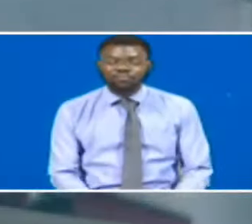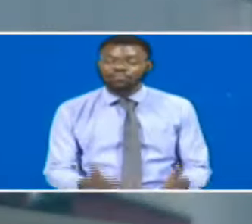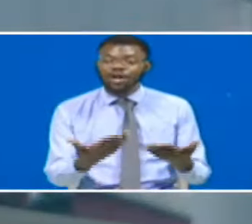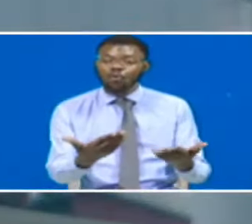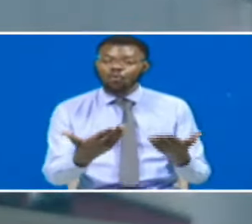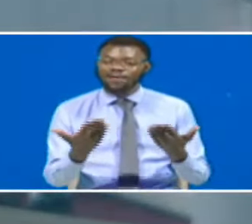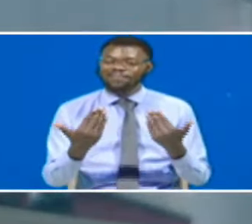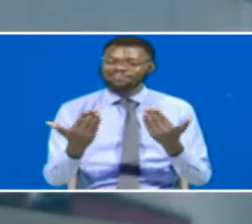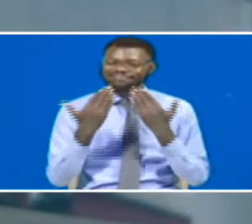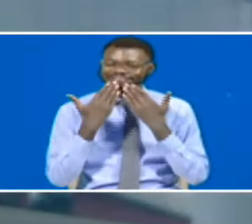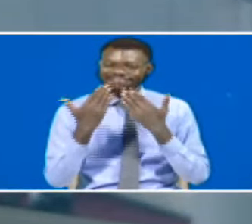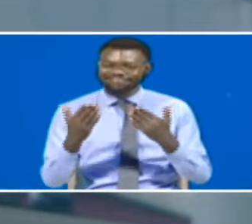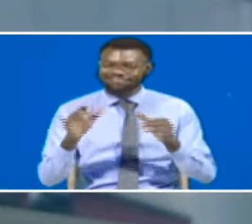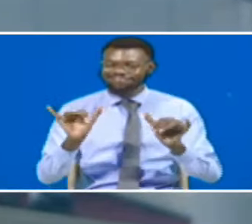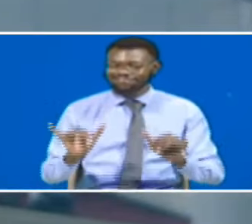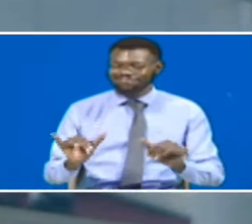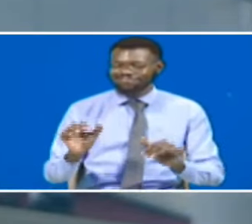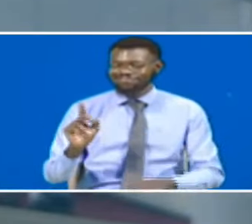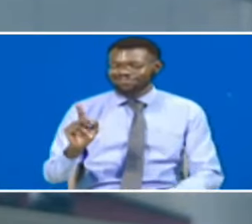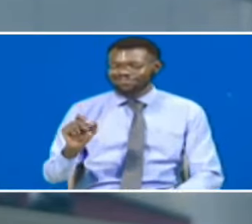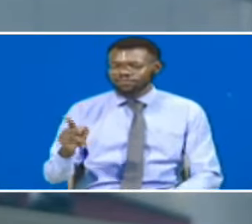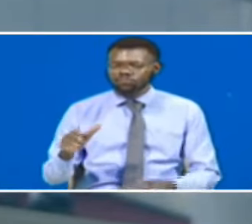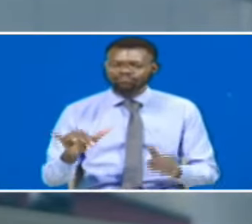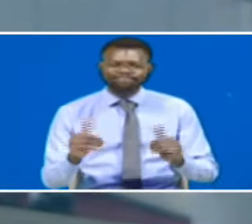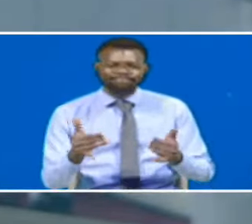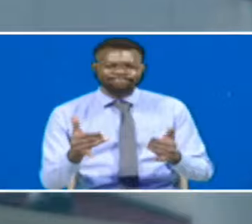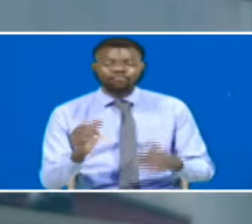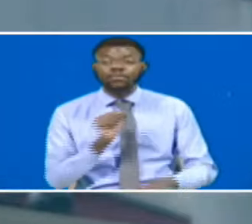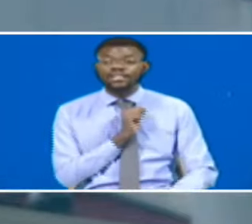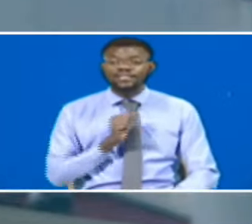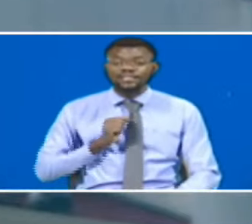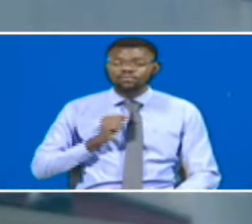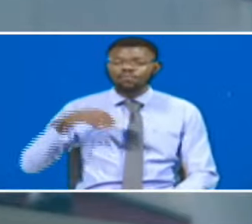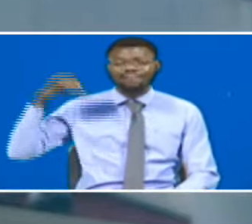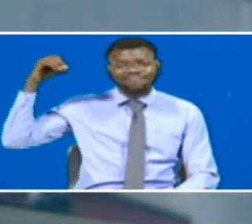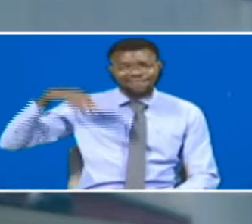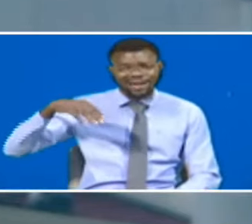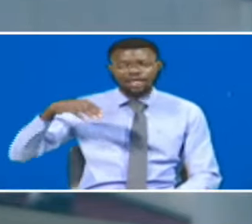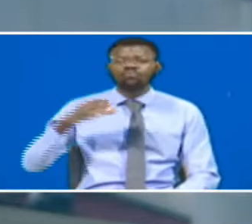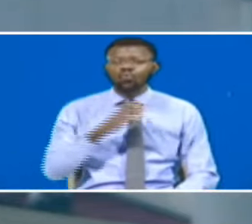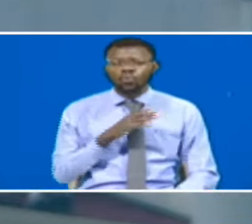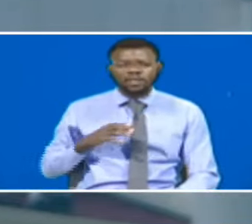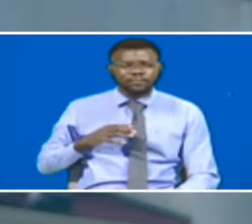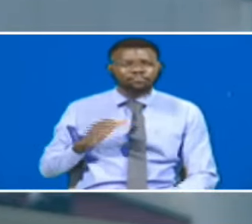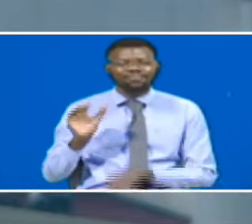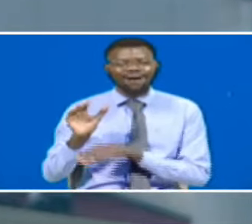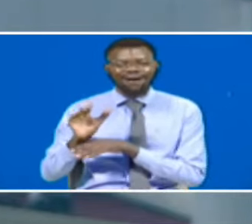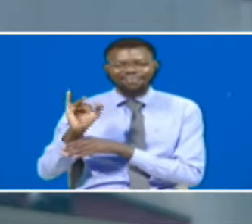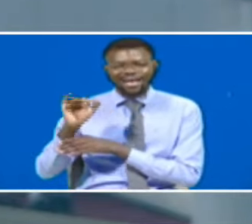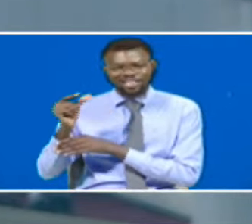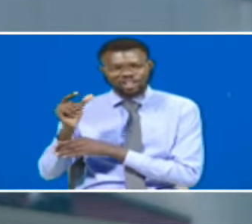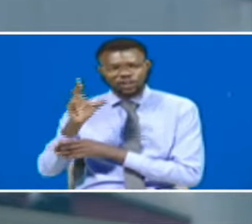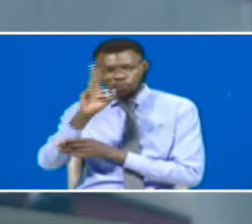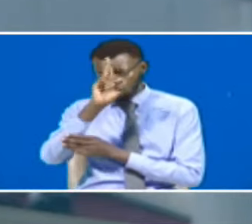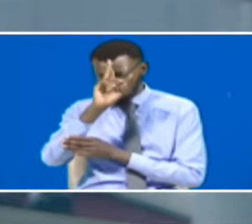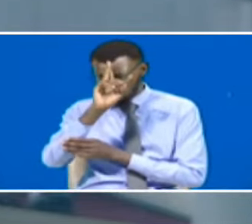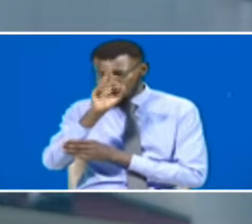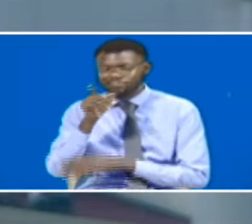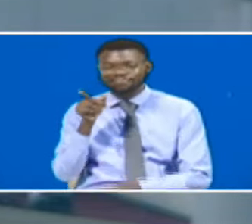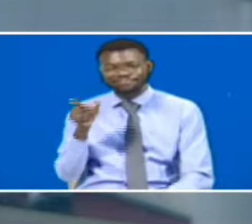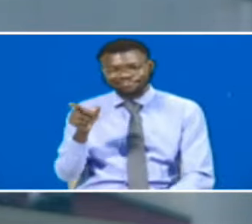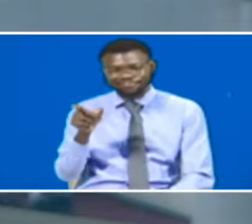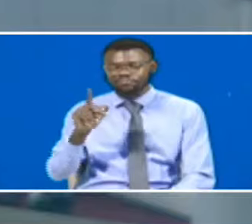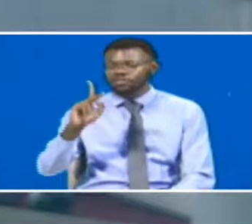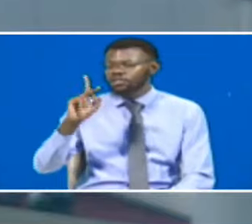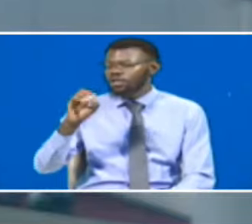Welcome back and thank you for staying with KTN Prime. The Senate Energy Committee has asked the Inspector General of Police, Japhet